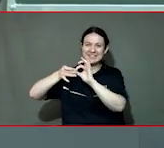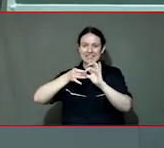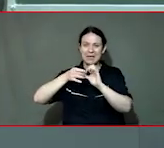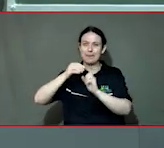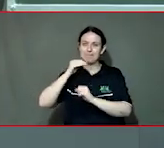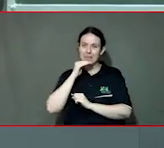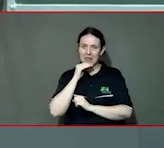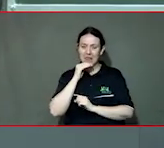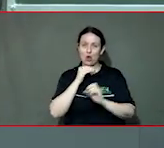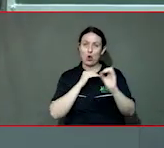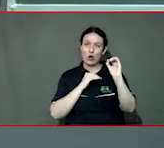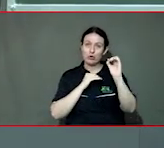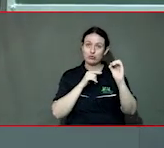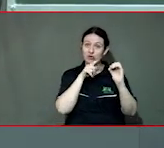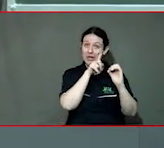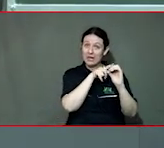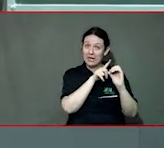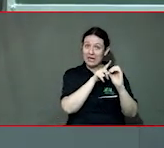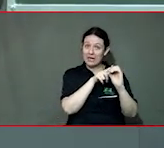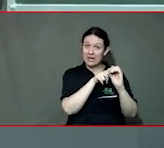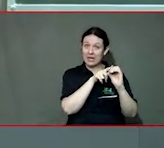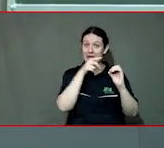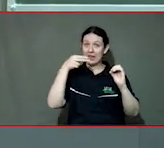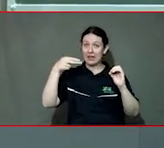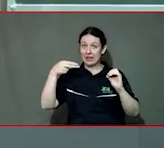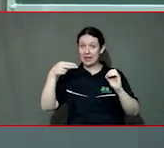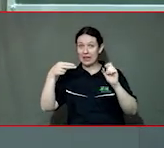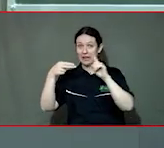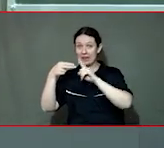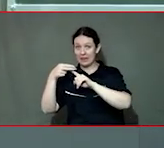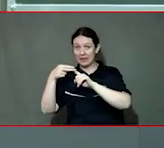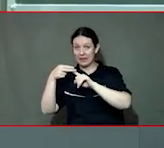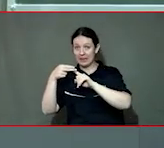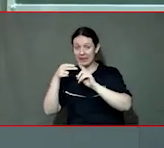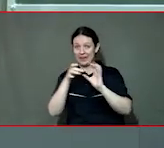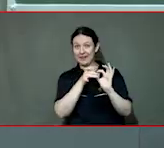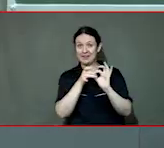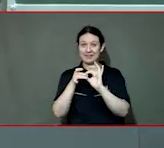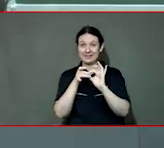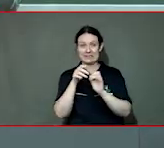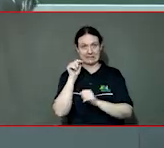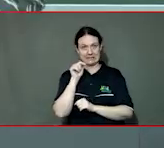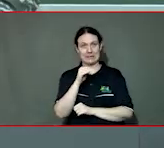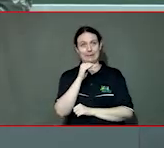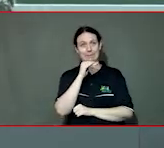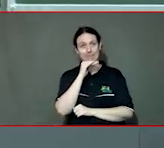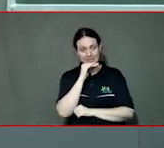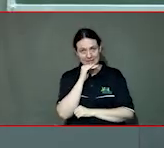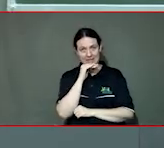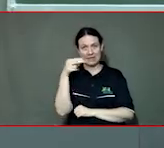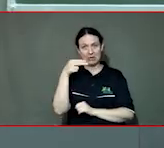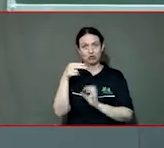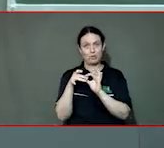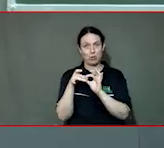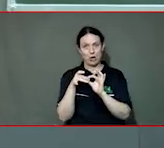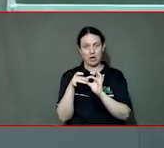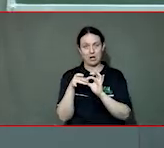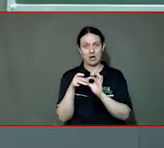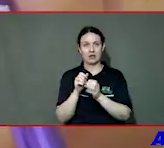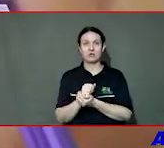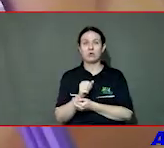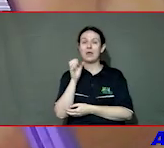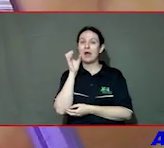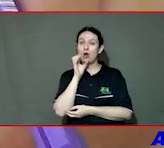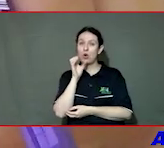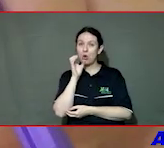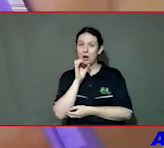the oxygen of the one molecule and the hydrogen of the other molecule. So if you look at the alcohol,